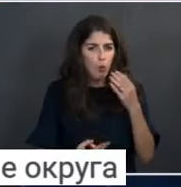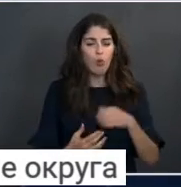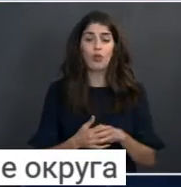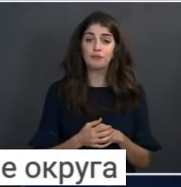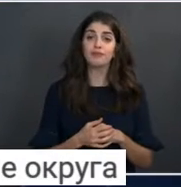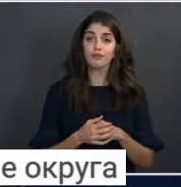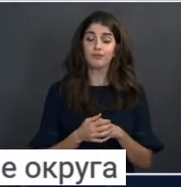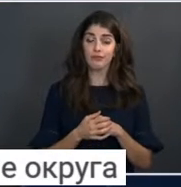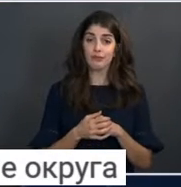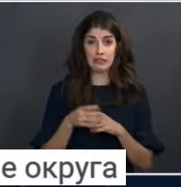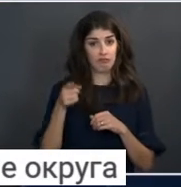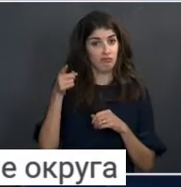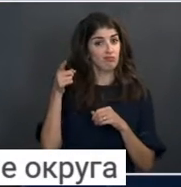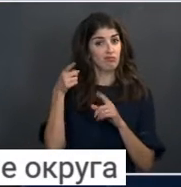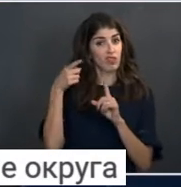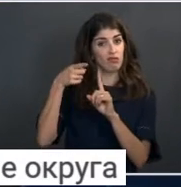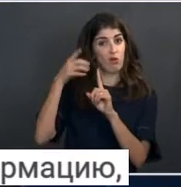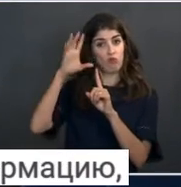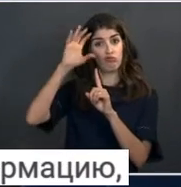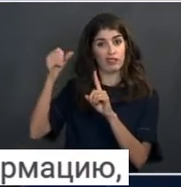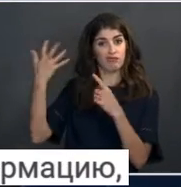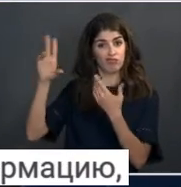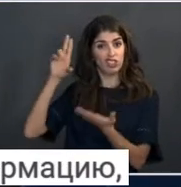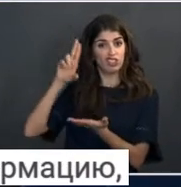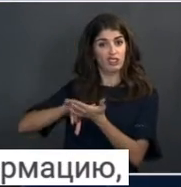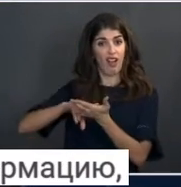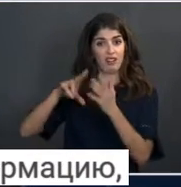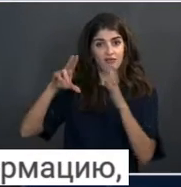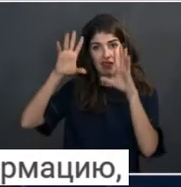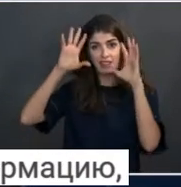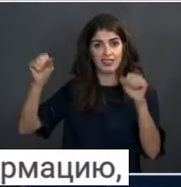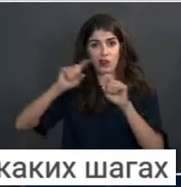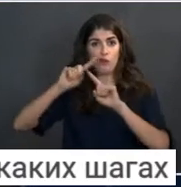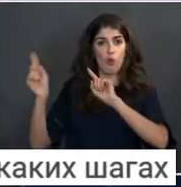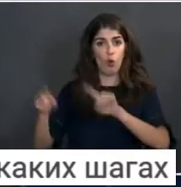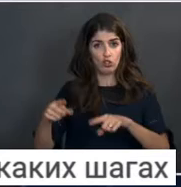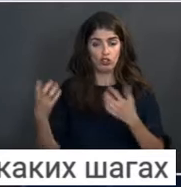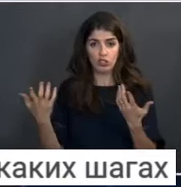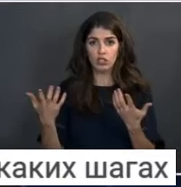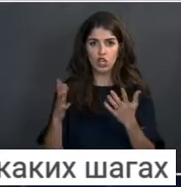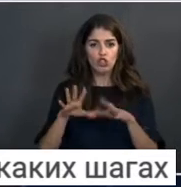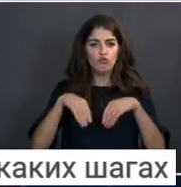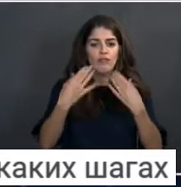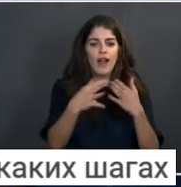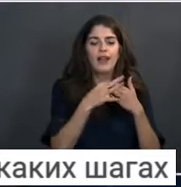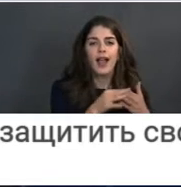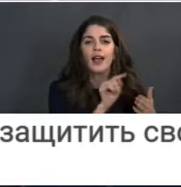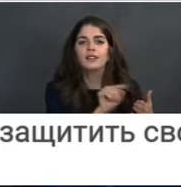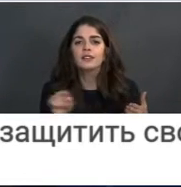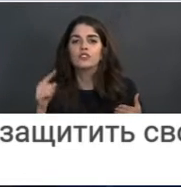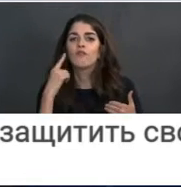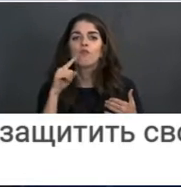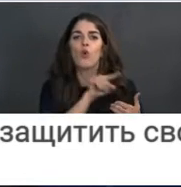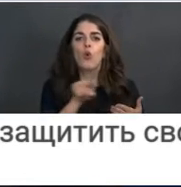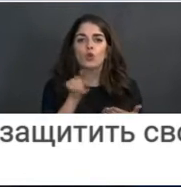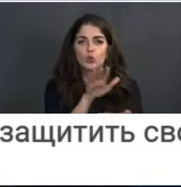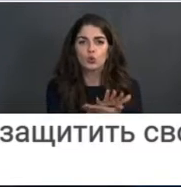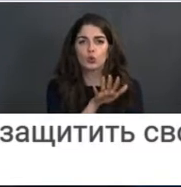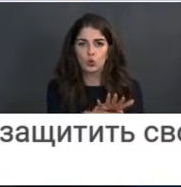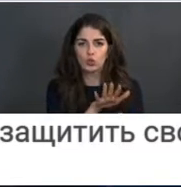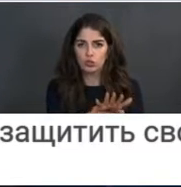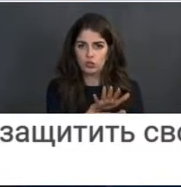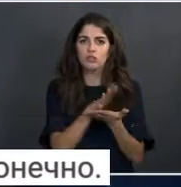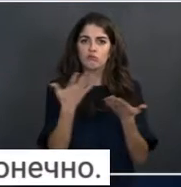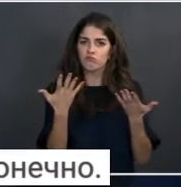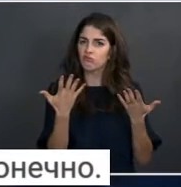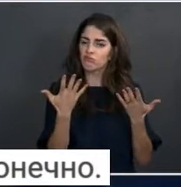he signed to ensure that school districts are getting the information they need and clarity they need on what steps that they should take to keep their